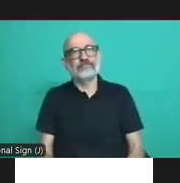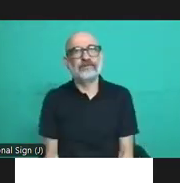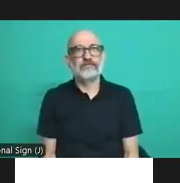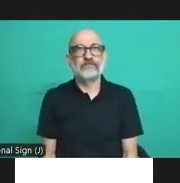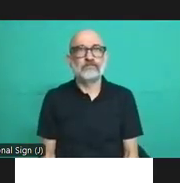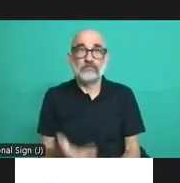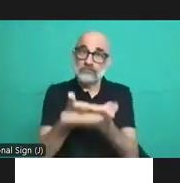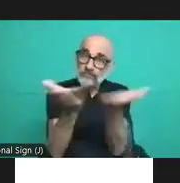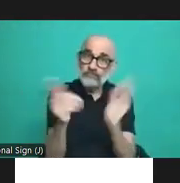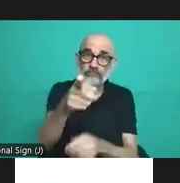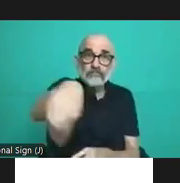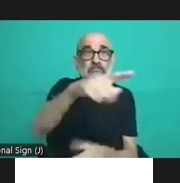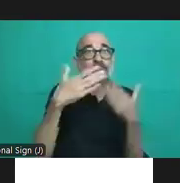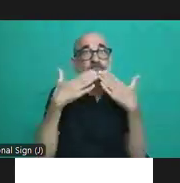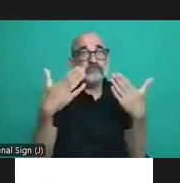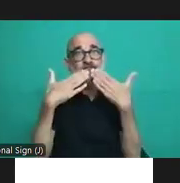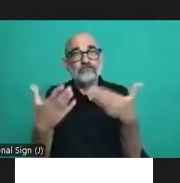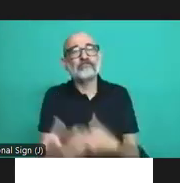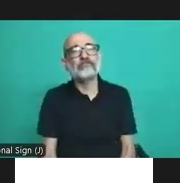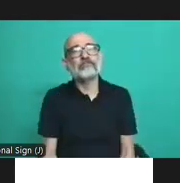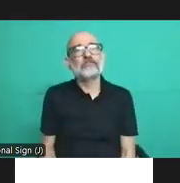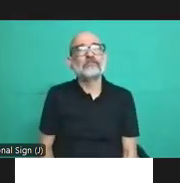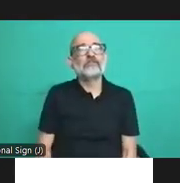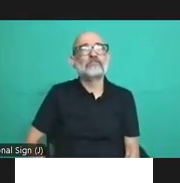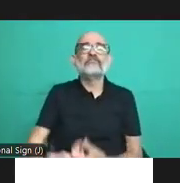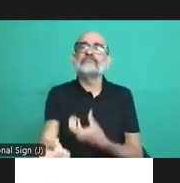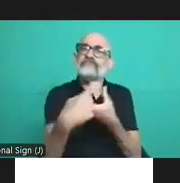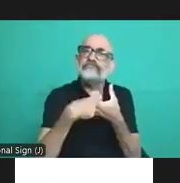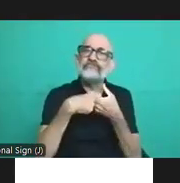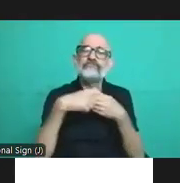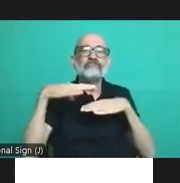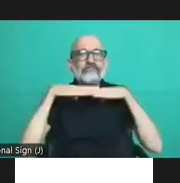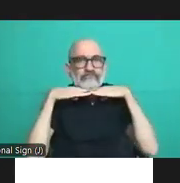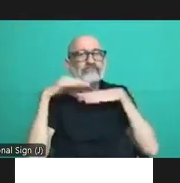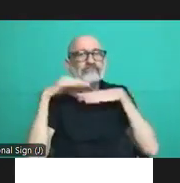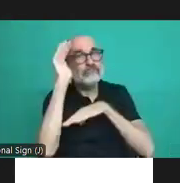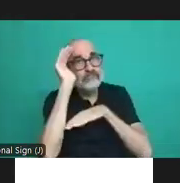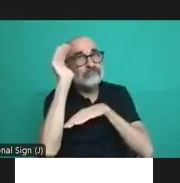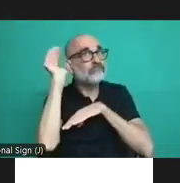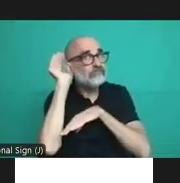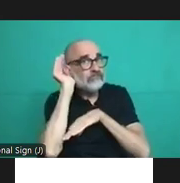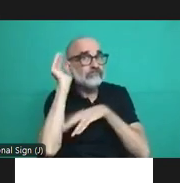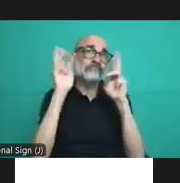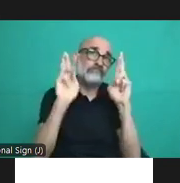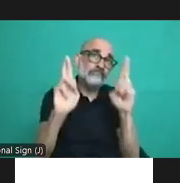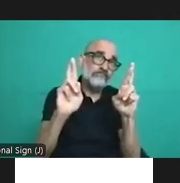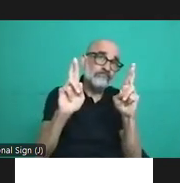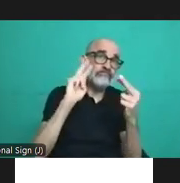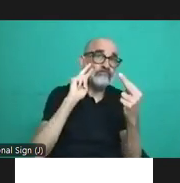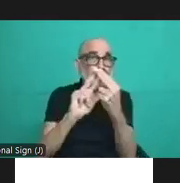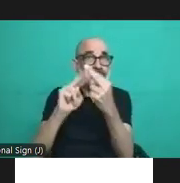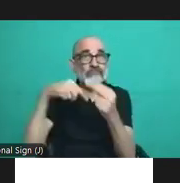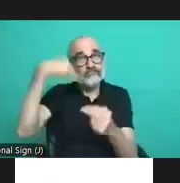look forward to seeing you at our next webinar on September 25th